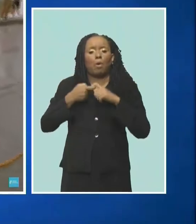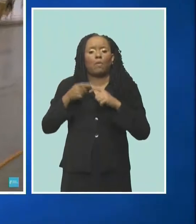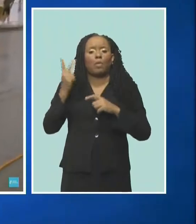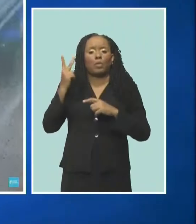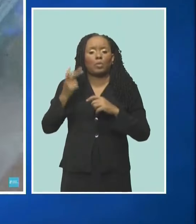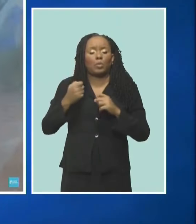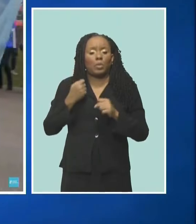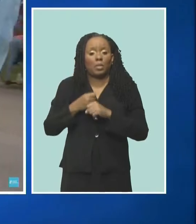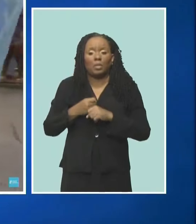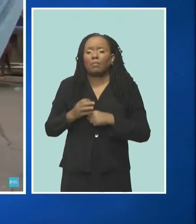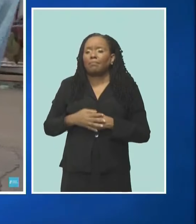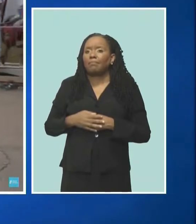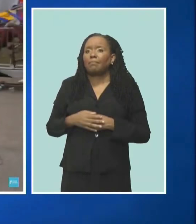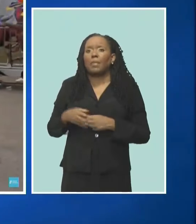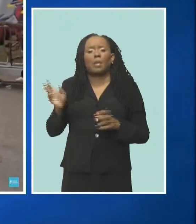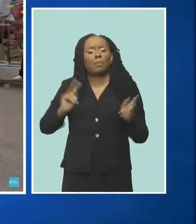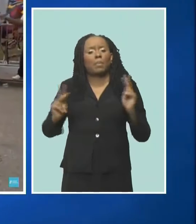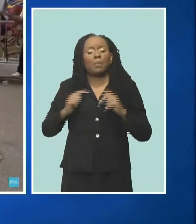MCS, but